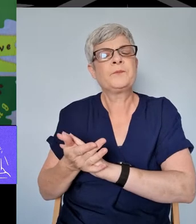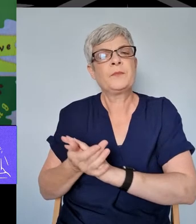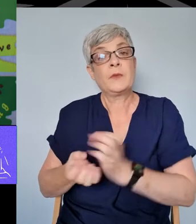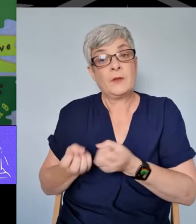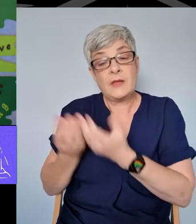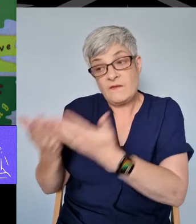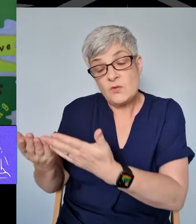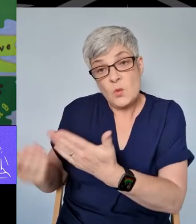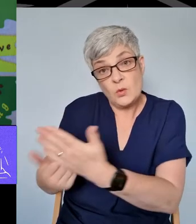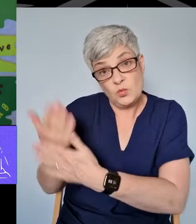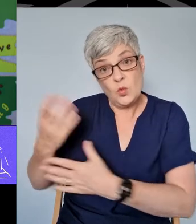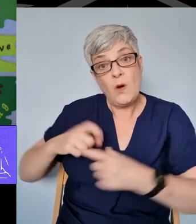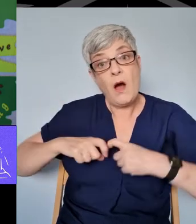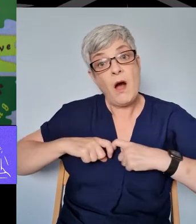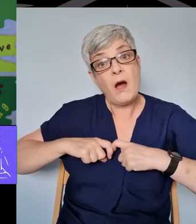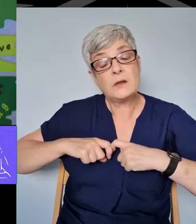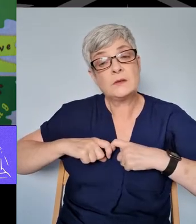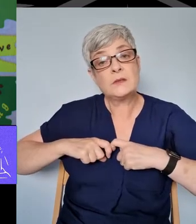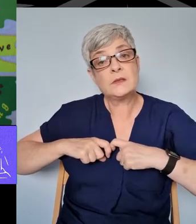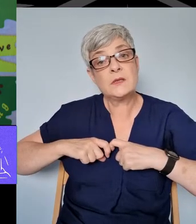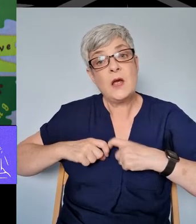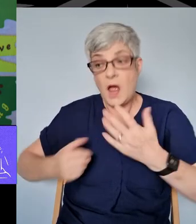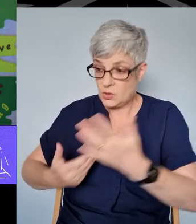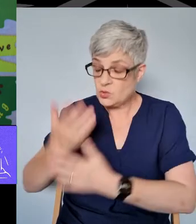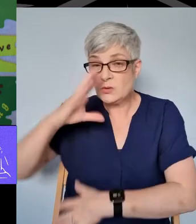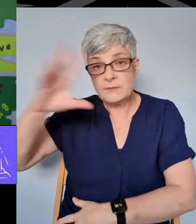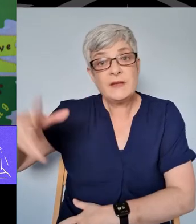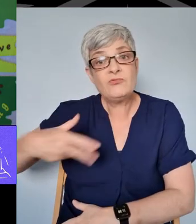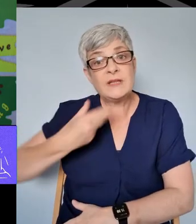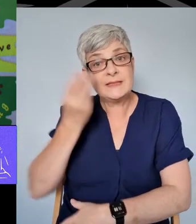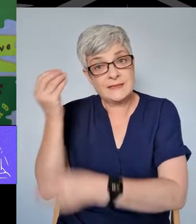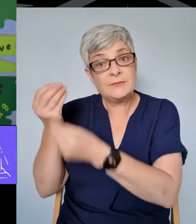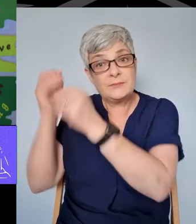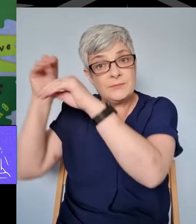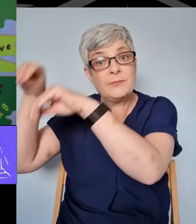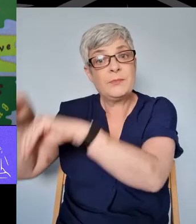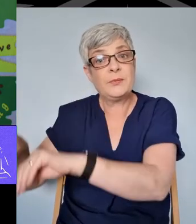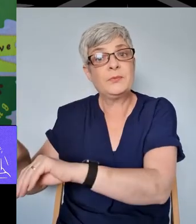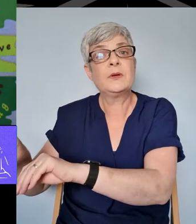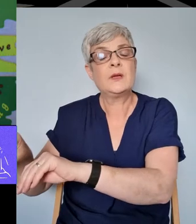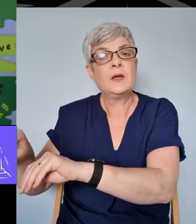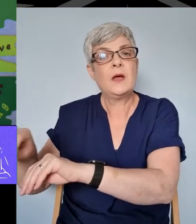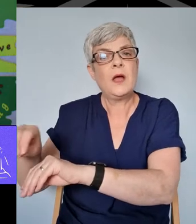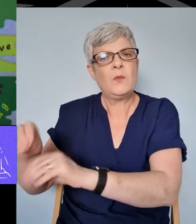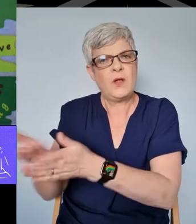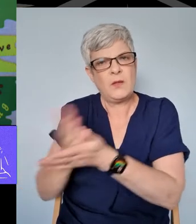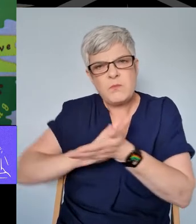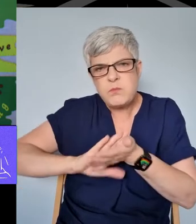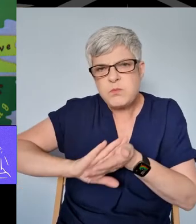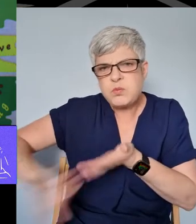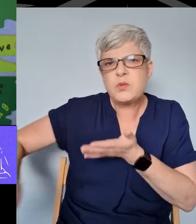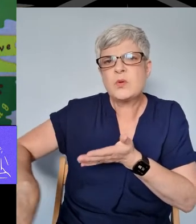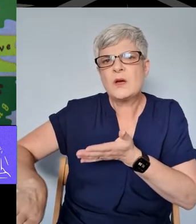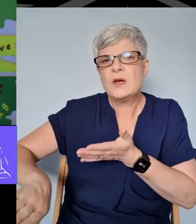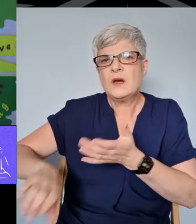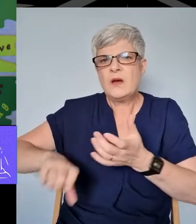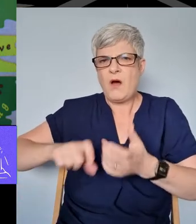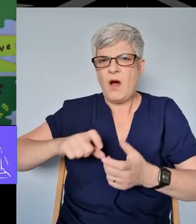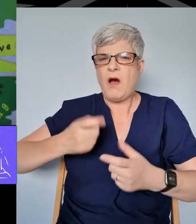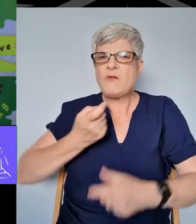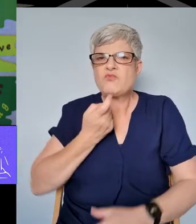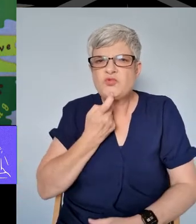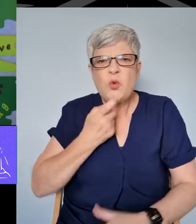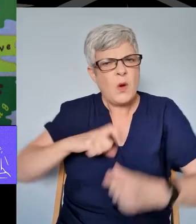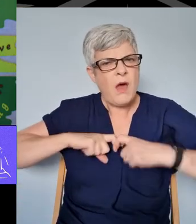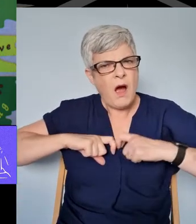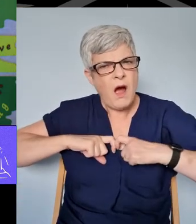I will give you a new heart and put a new spirit in you. I will remove from you your heart of stone